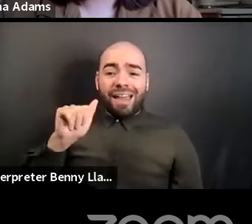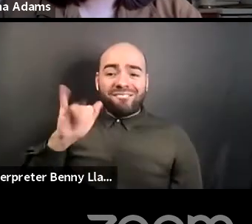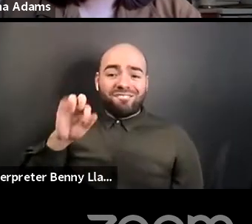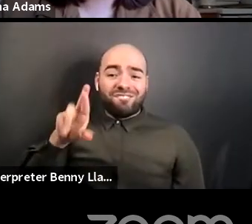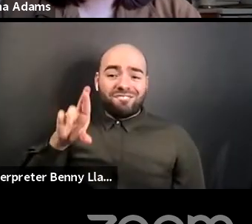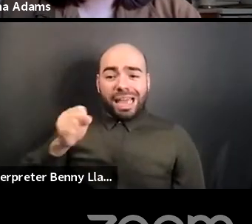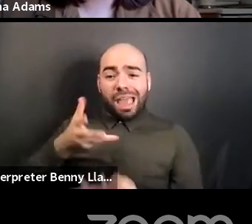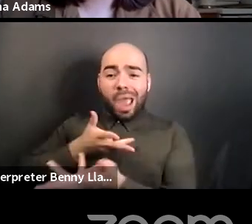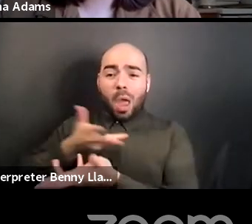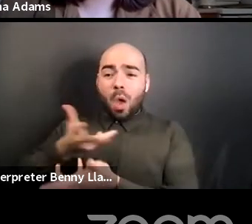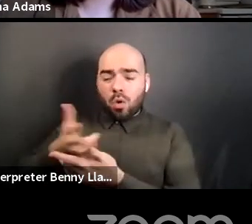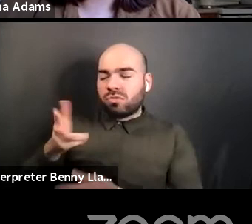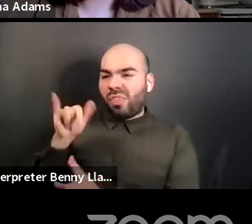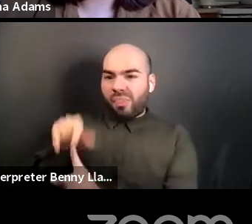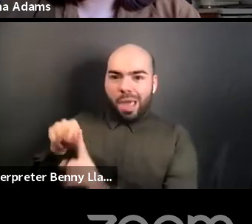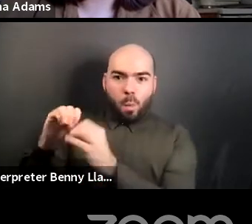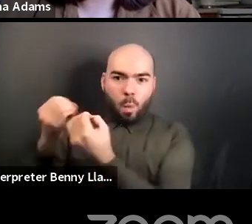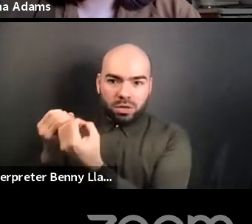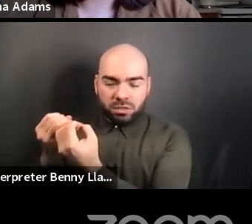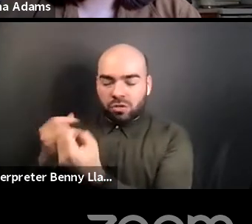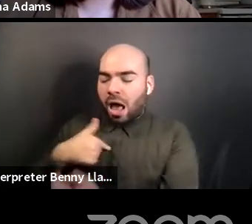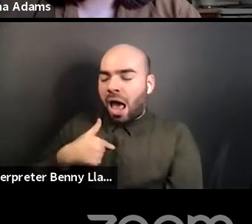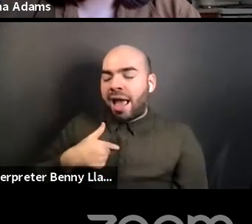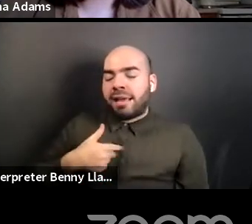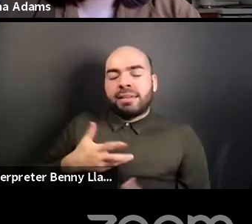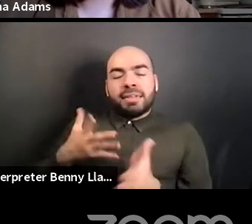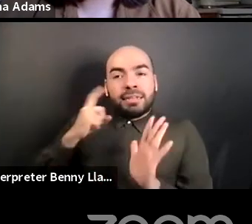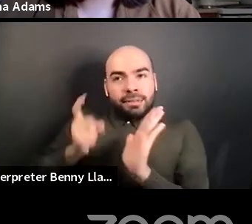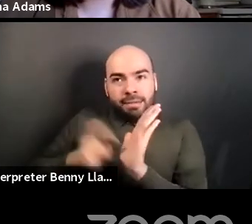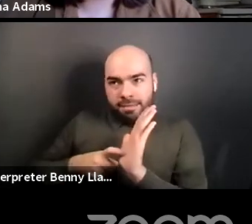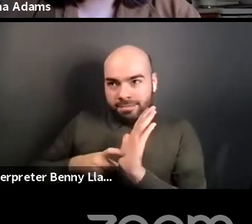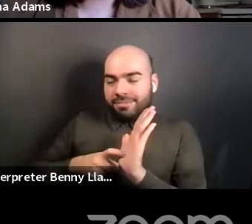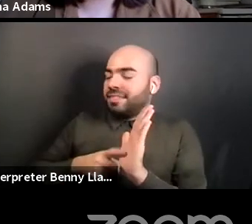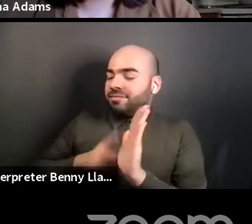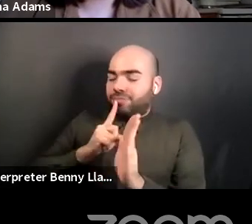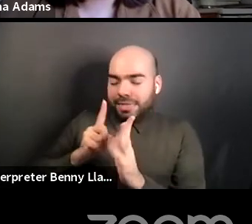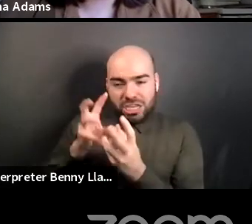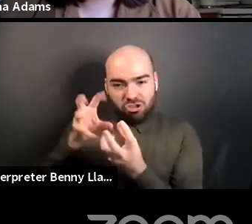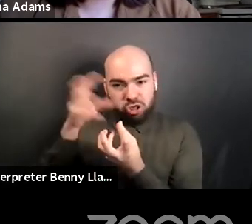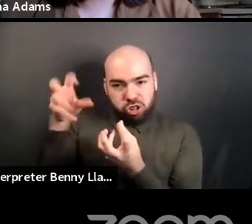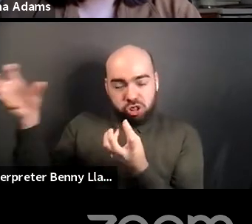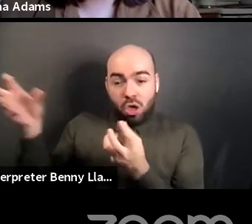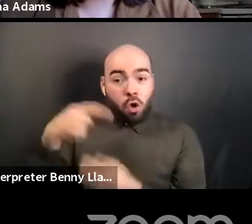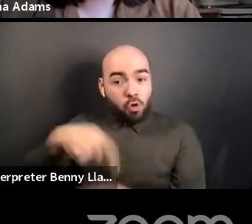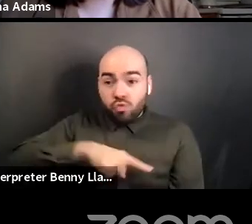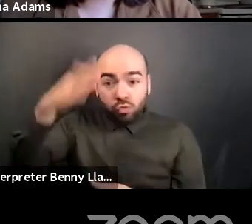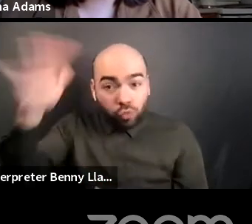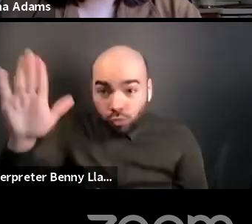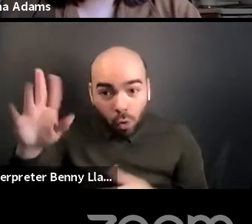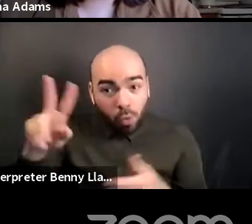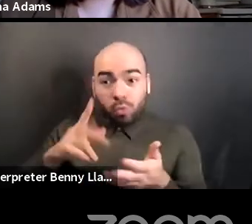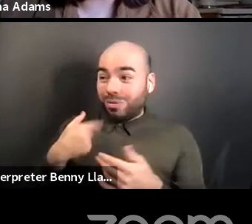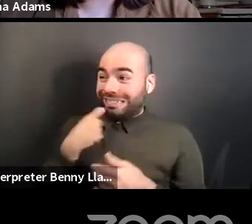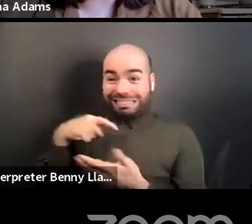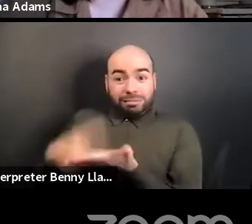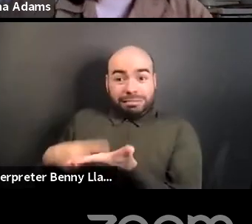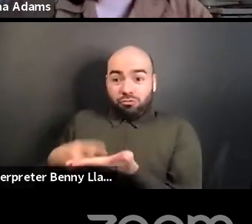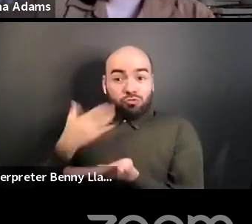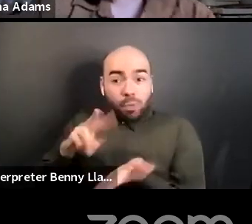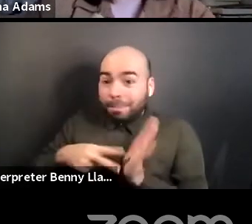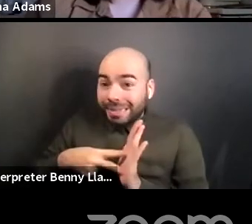I acknowledge that and that whole messy thing. And if you don't know what we're talking about, feel free to look it up.